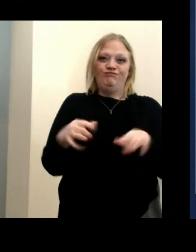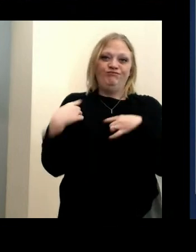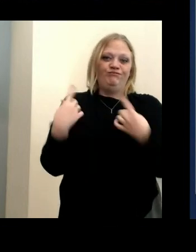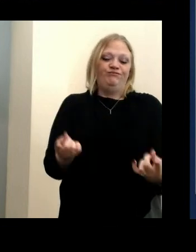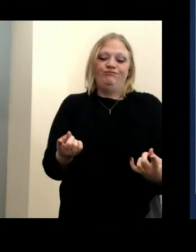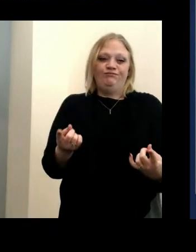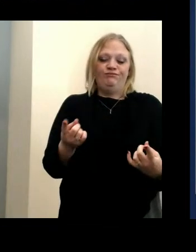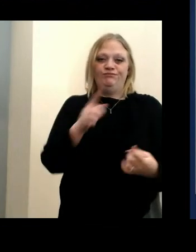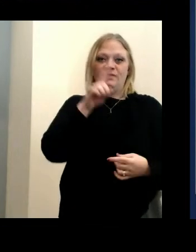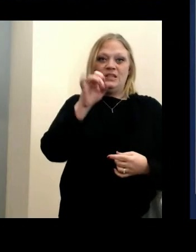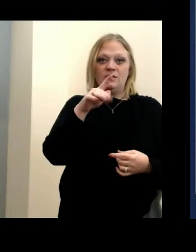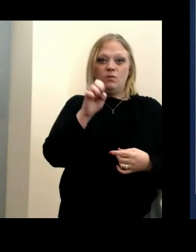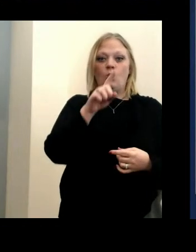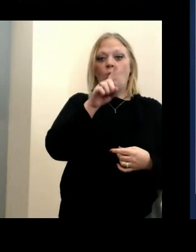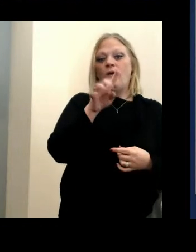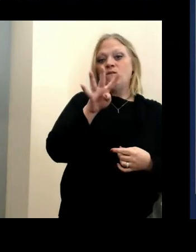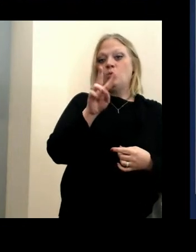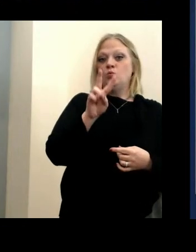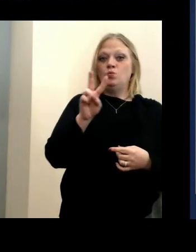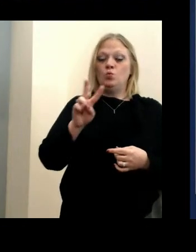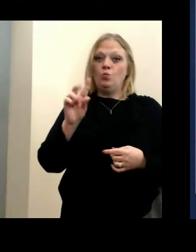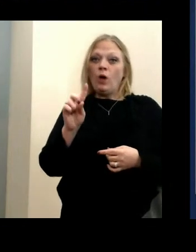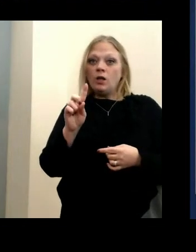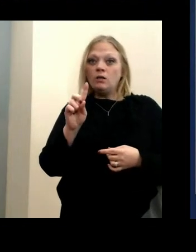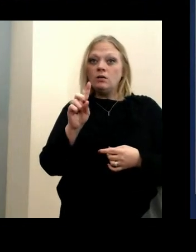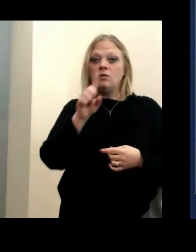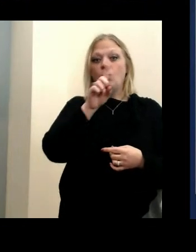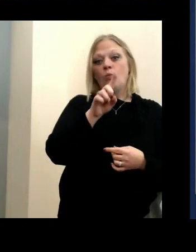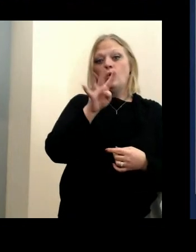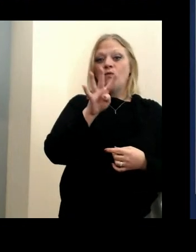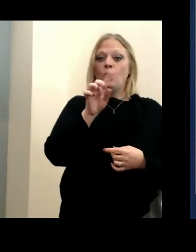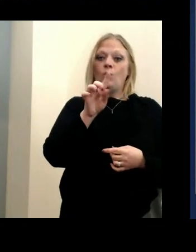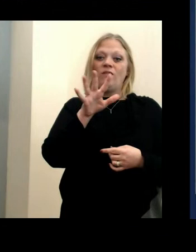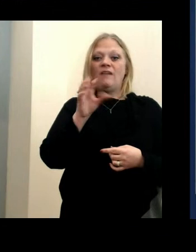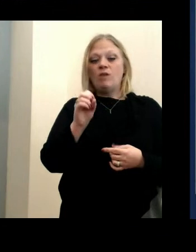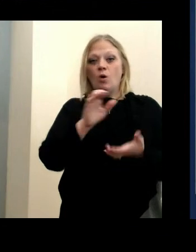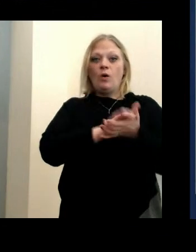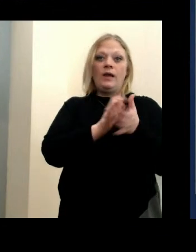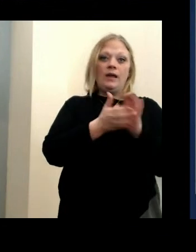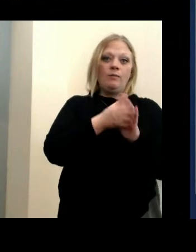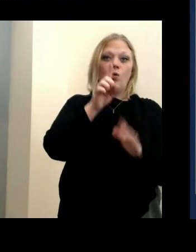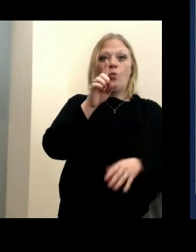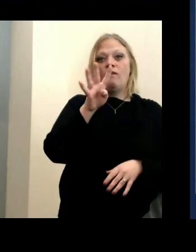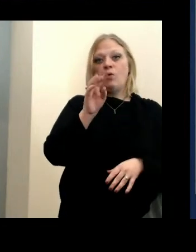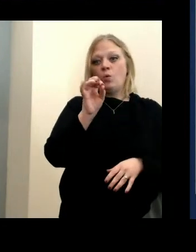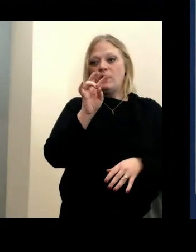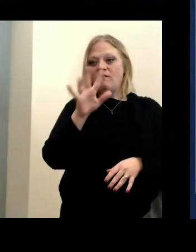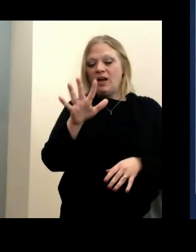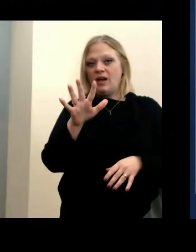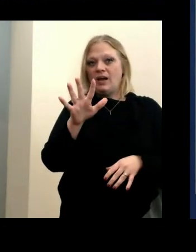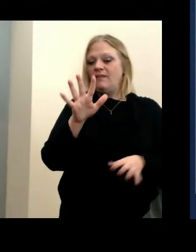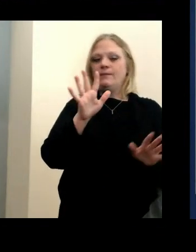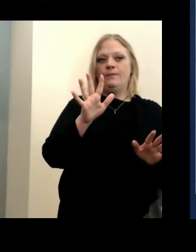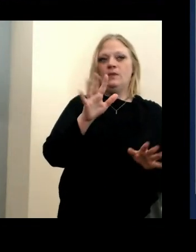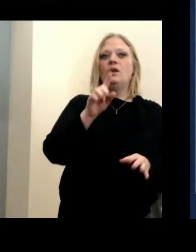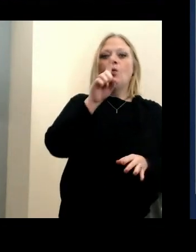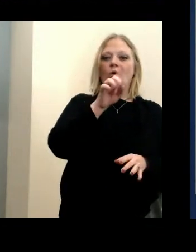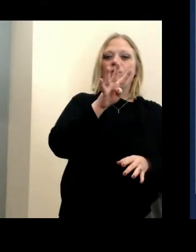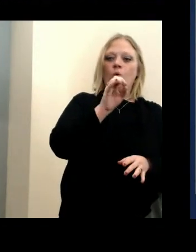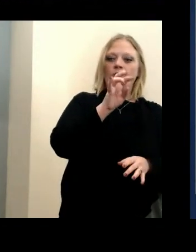zip codes, 14221, 14150 in Hamburg, 14075, or excuse me, 14075